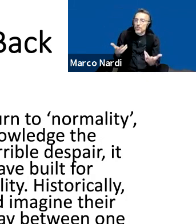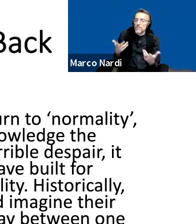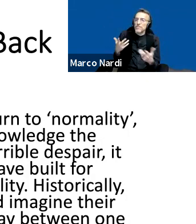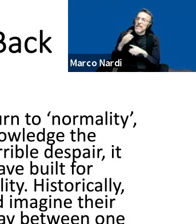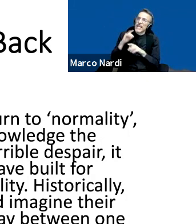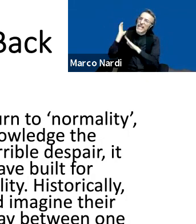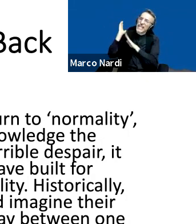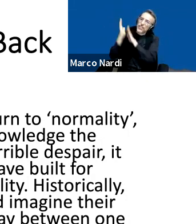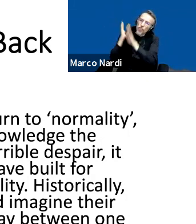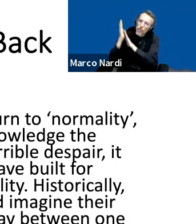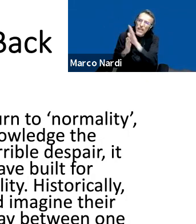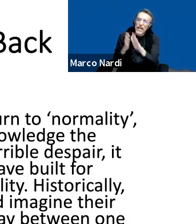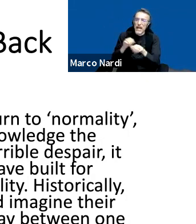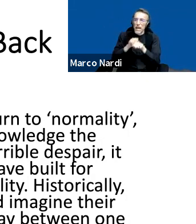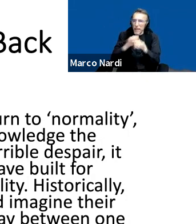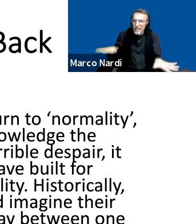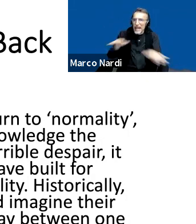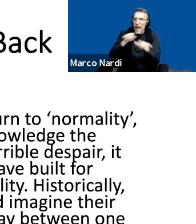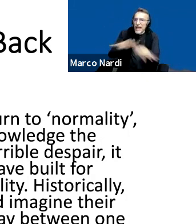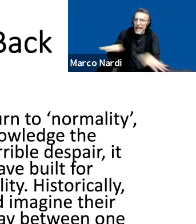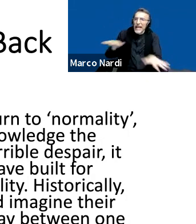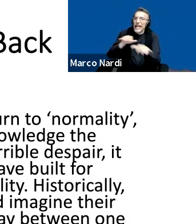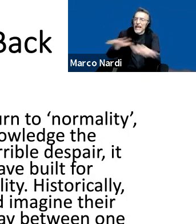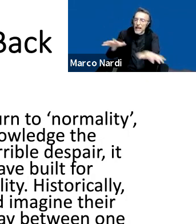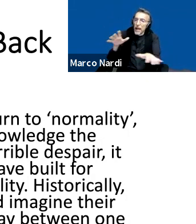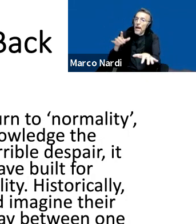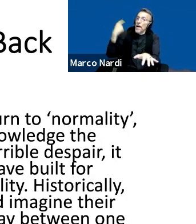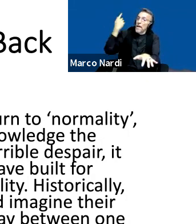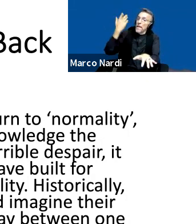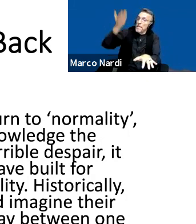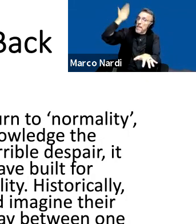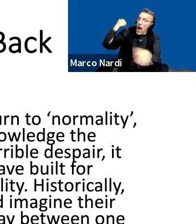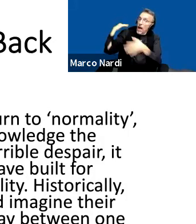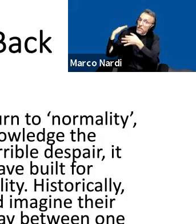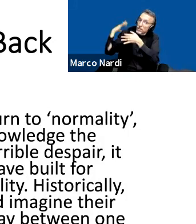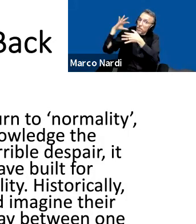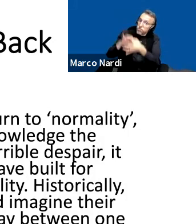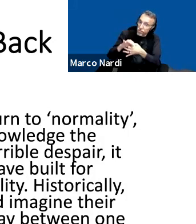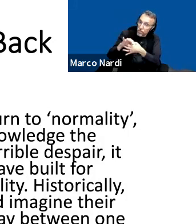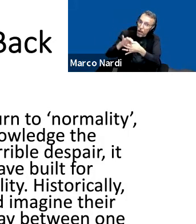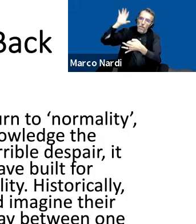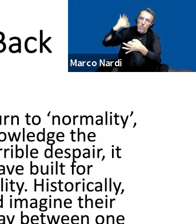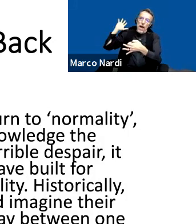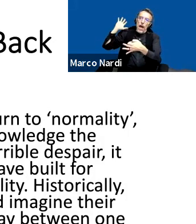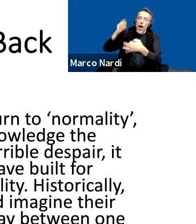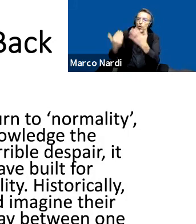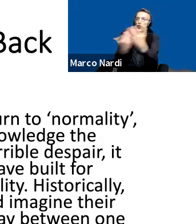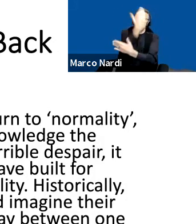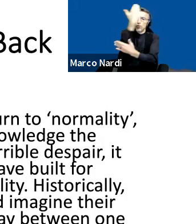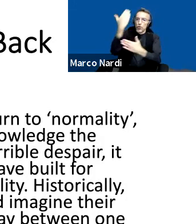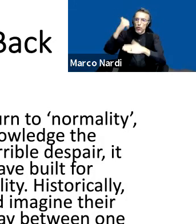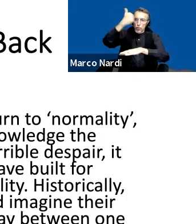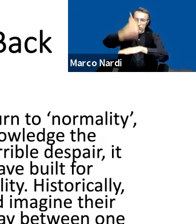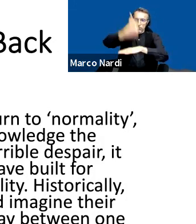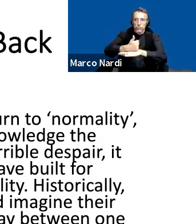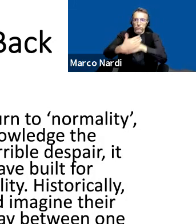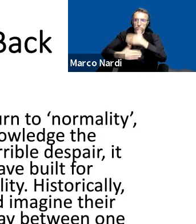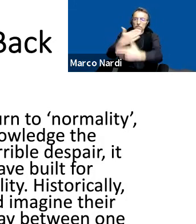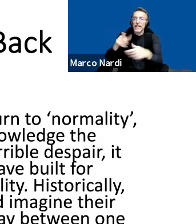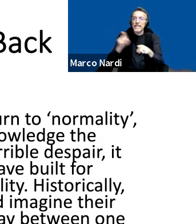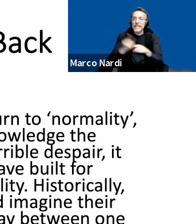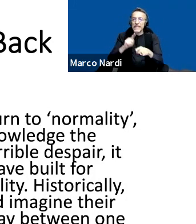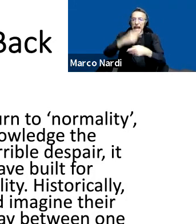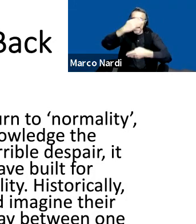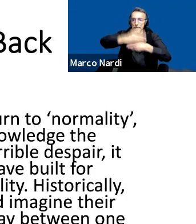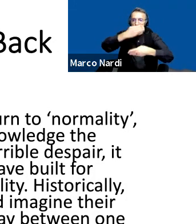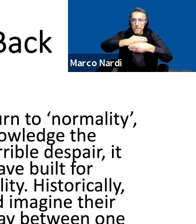pandemics have forced humans to break with the past and imagine their world anew. This one is no different. It is a portal, a gateway between